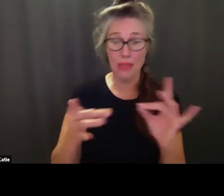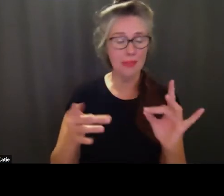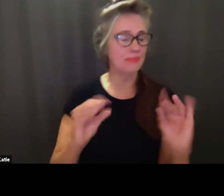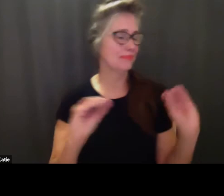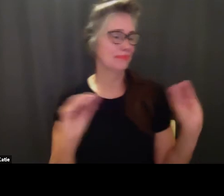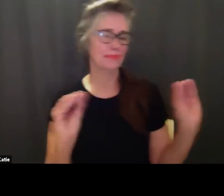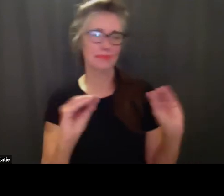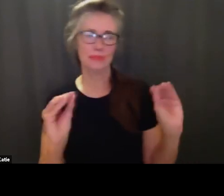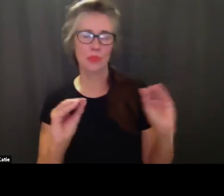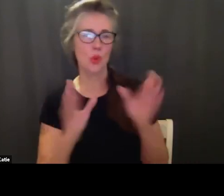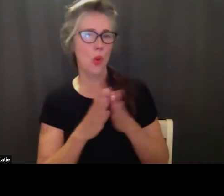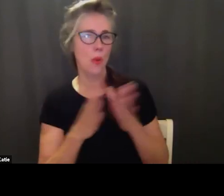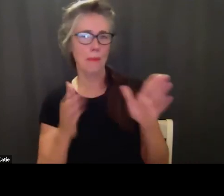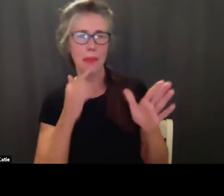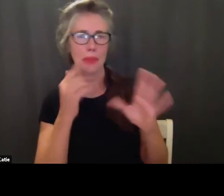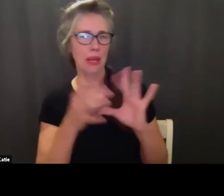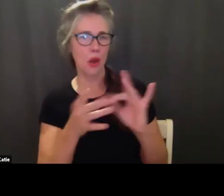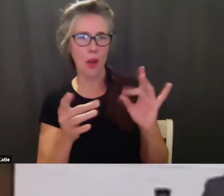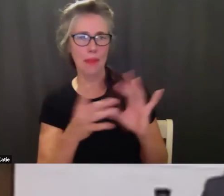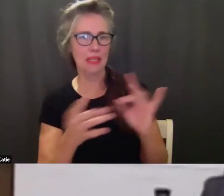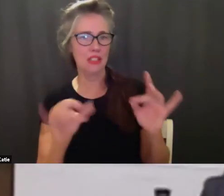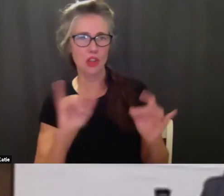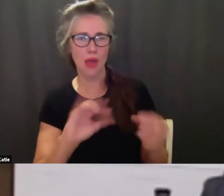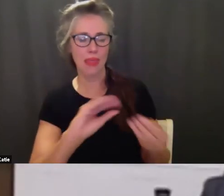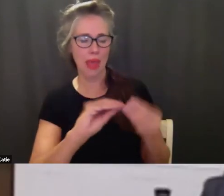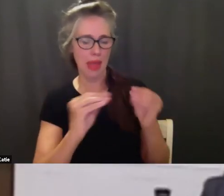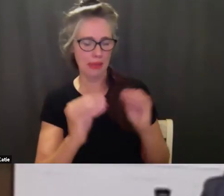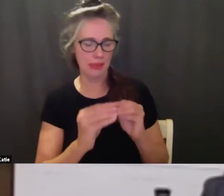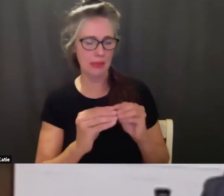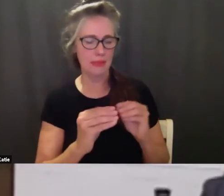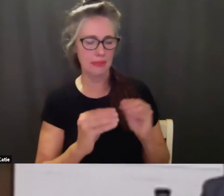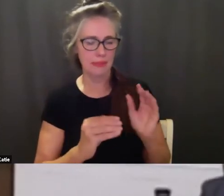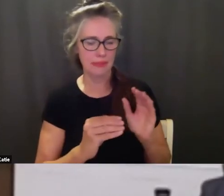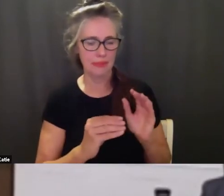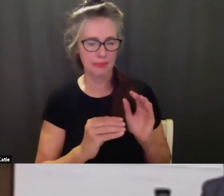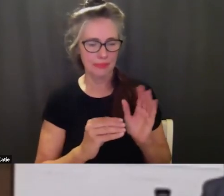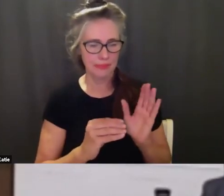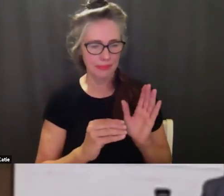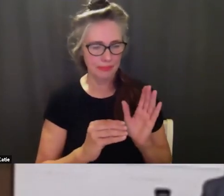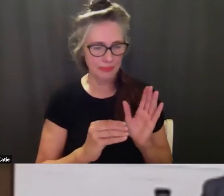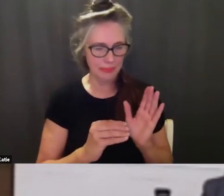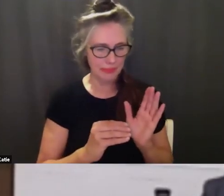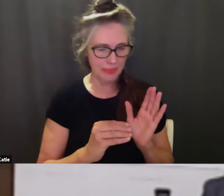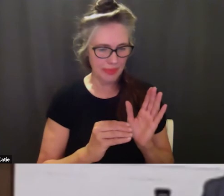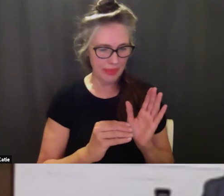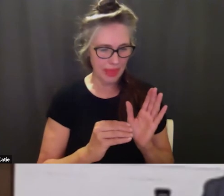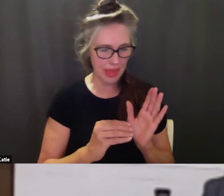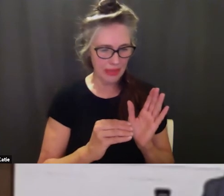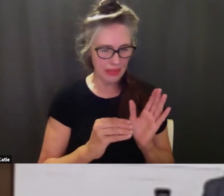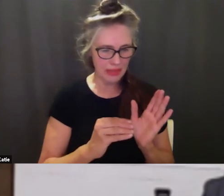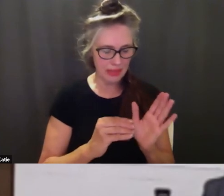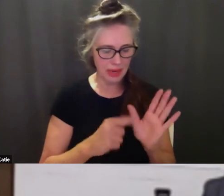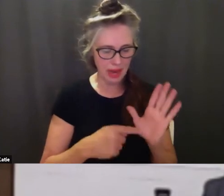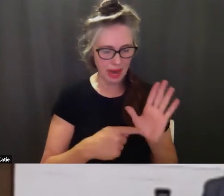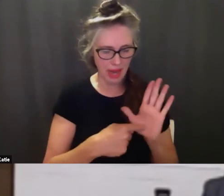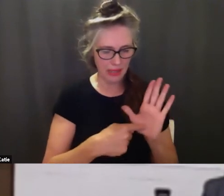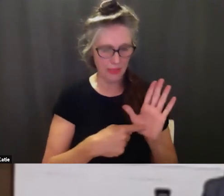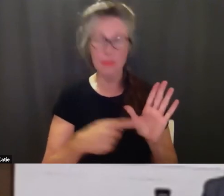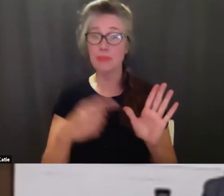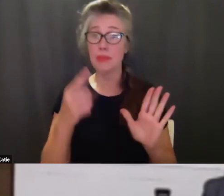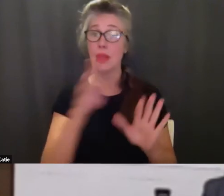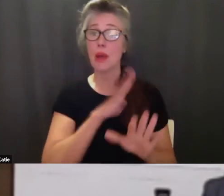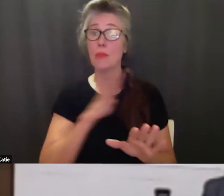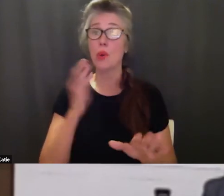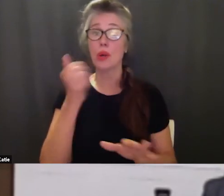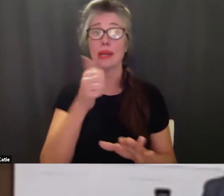comment on this item. Okay, thank you so much. Board members, do you have any questions or comments? Please,